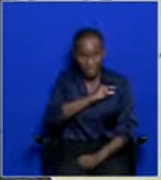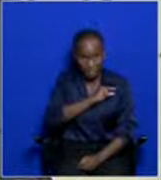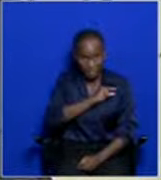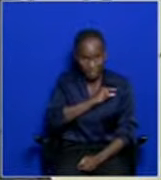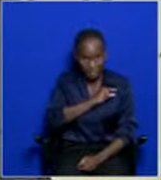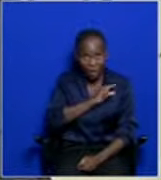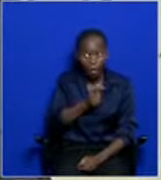even before